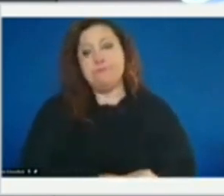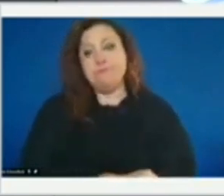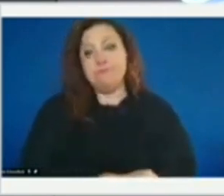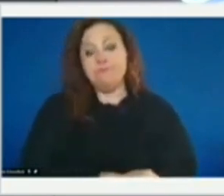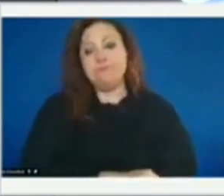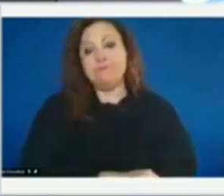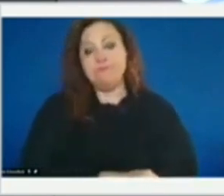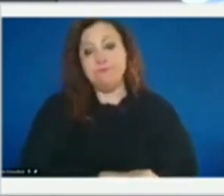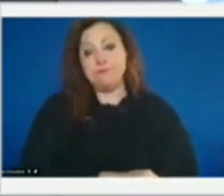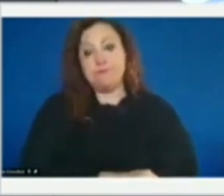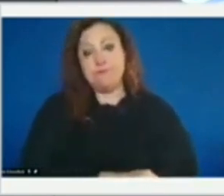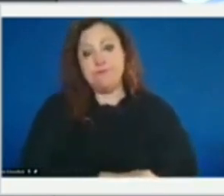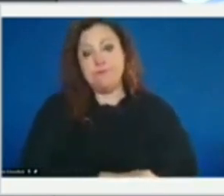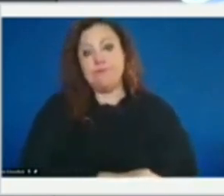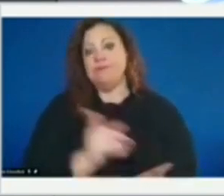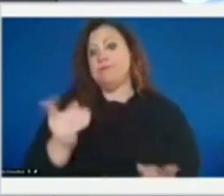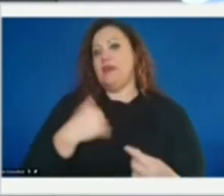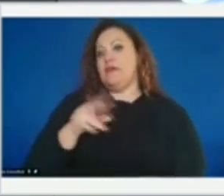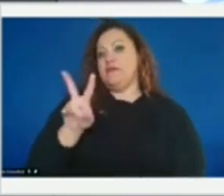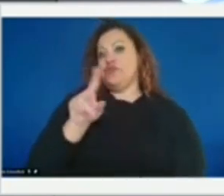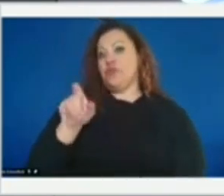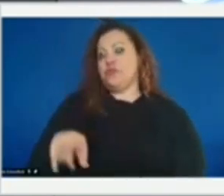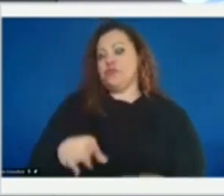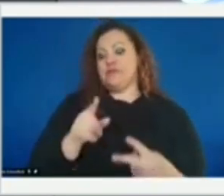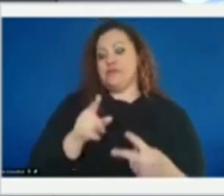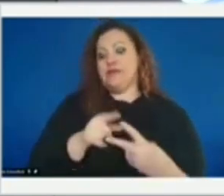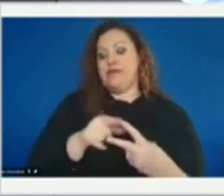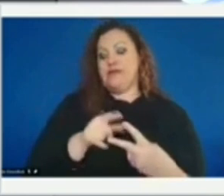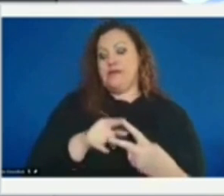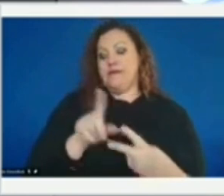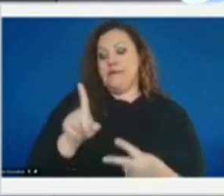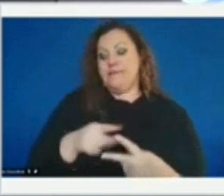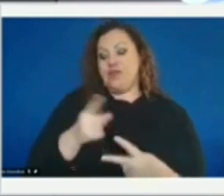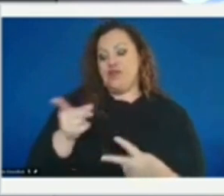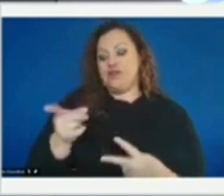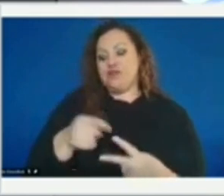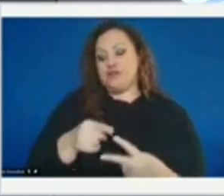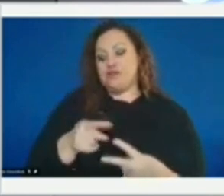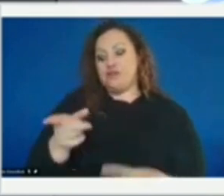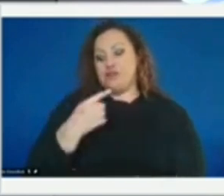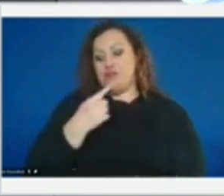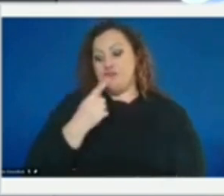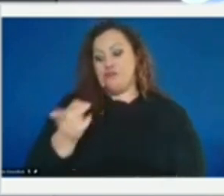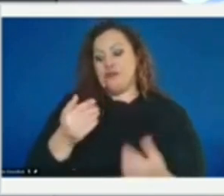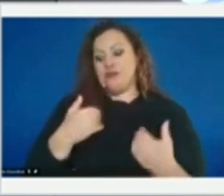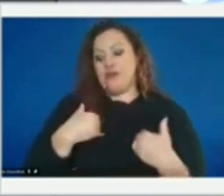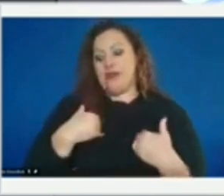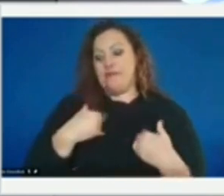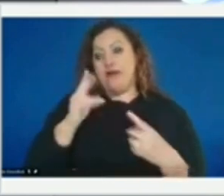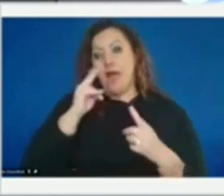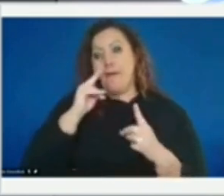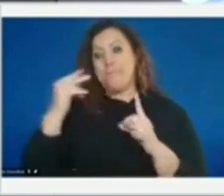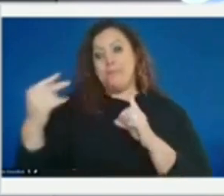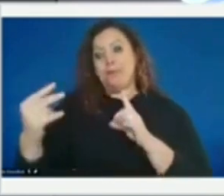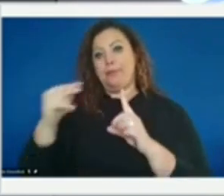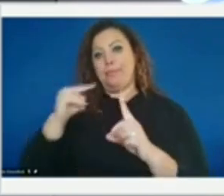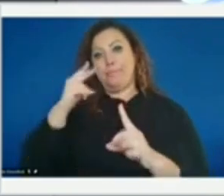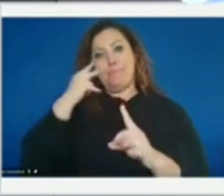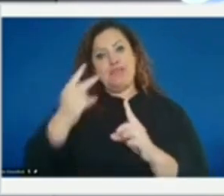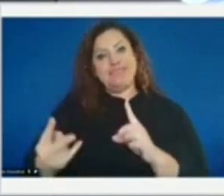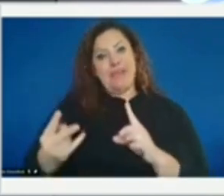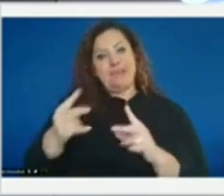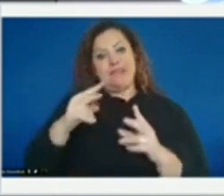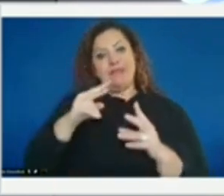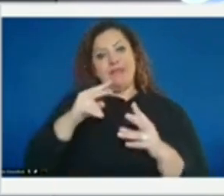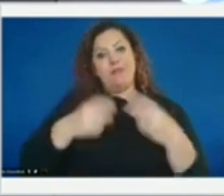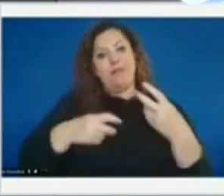I got two for you, Okay. if you don't mind. The first one, you say that there is a perception problem in this city with people